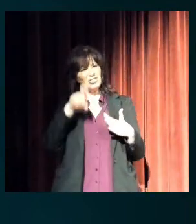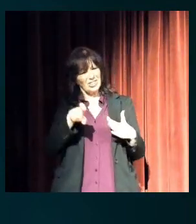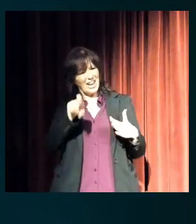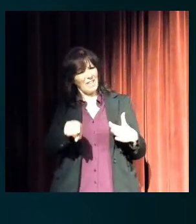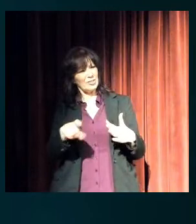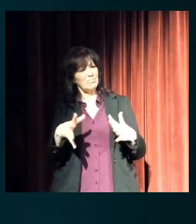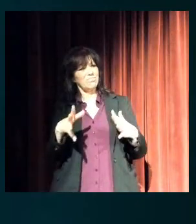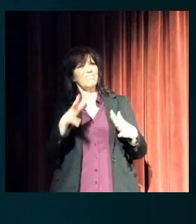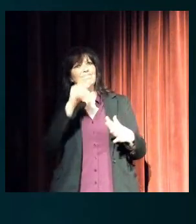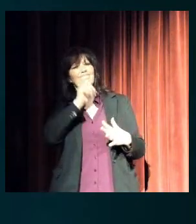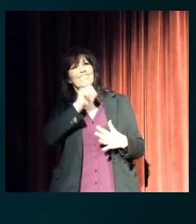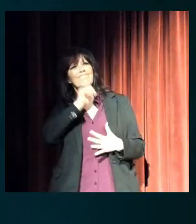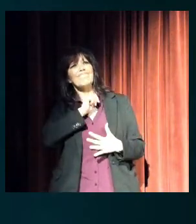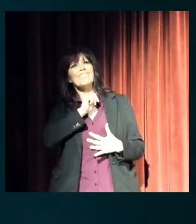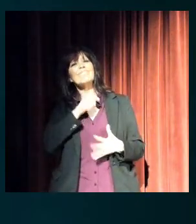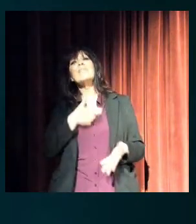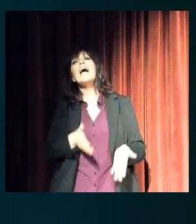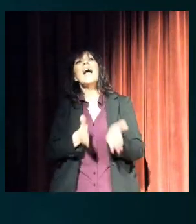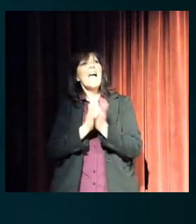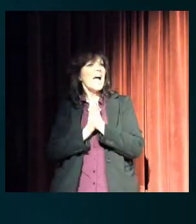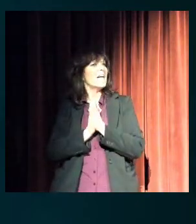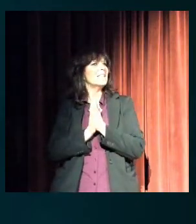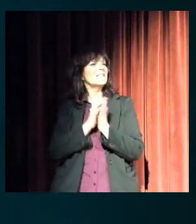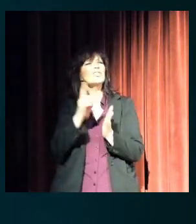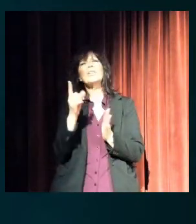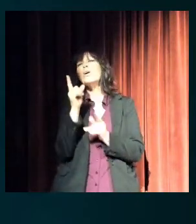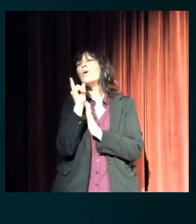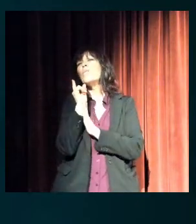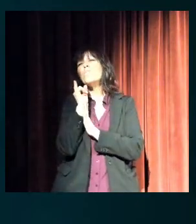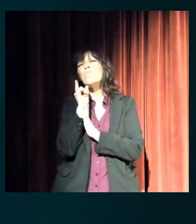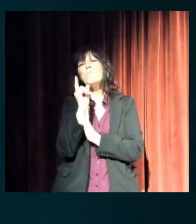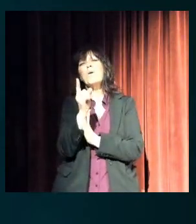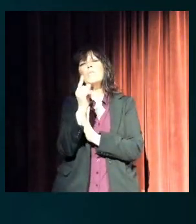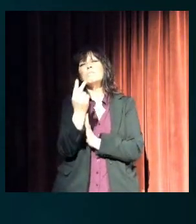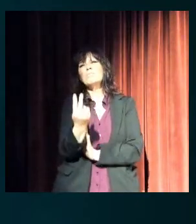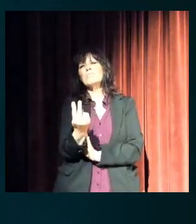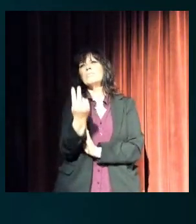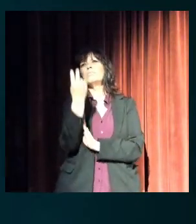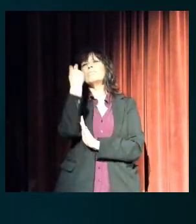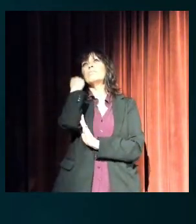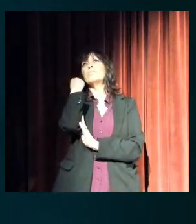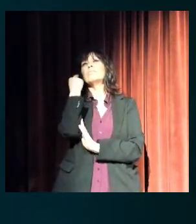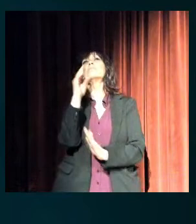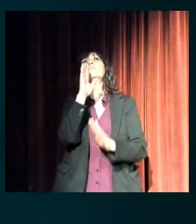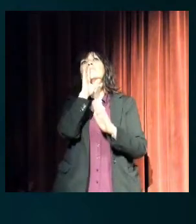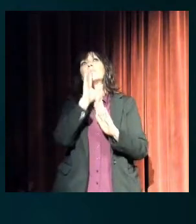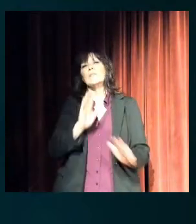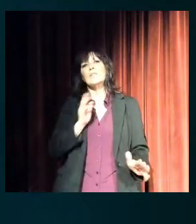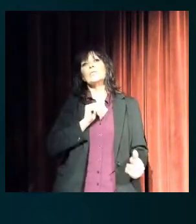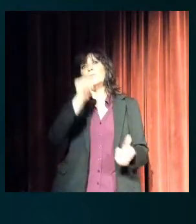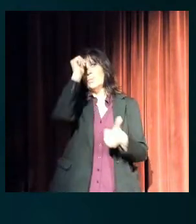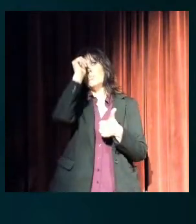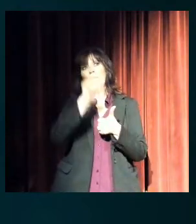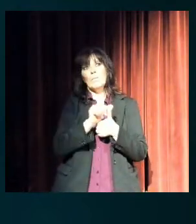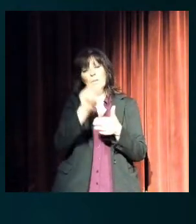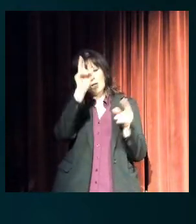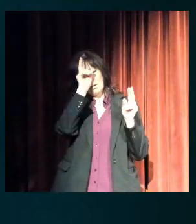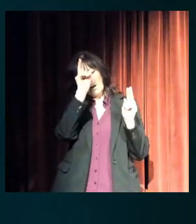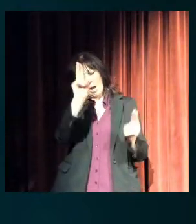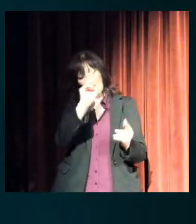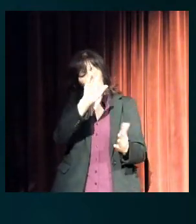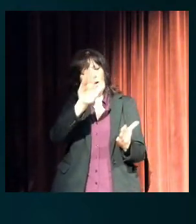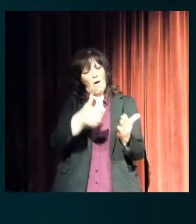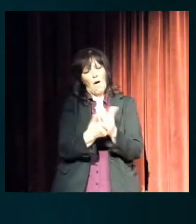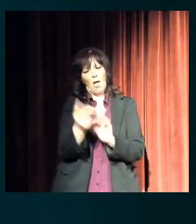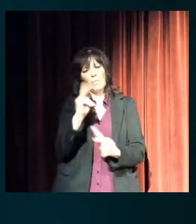bear. I ask all to take a brief moment of reflection and silence as we remember and honor all we